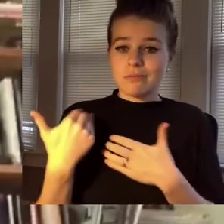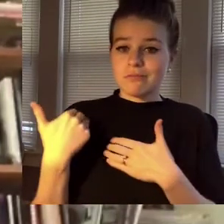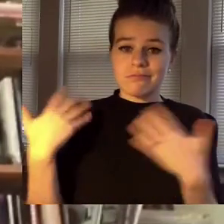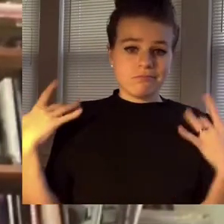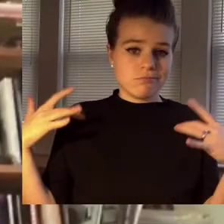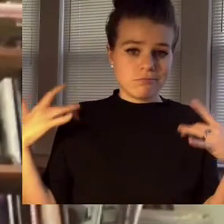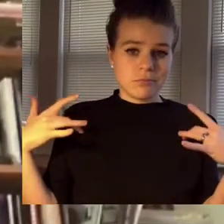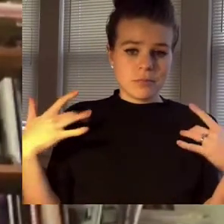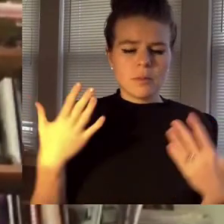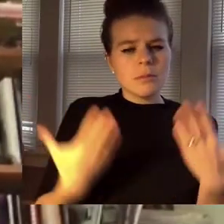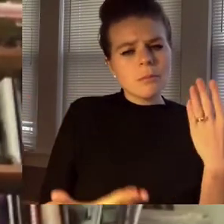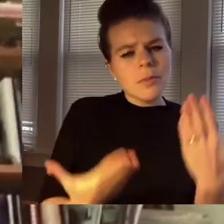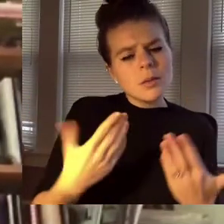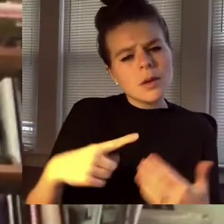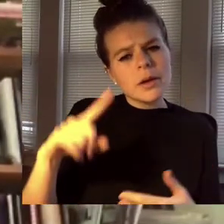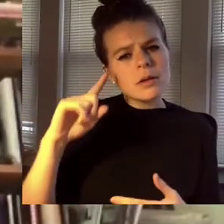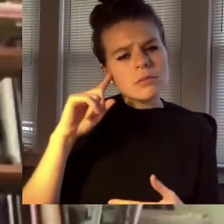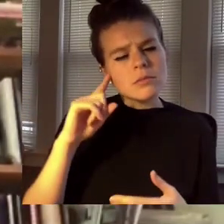perhaps in a dream,